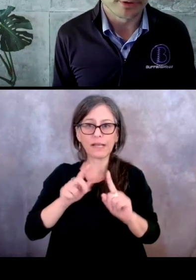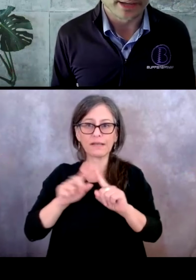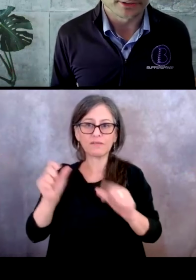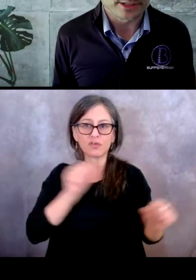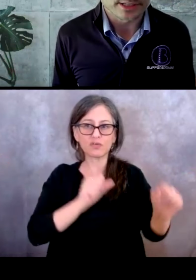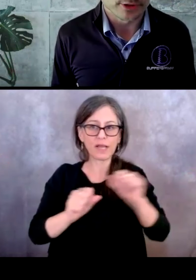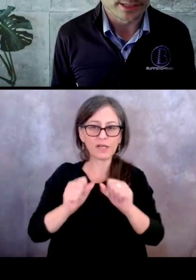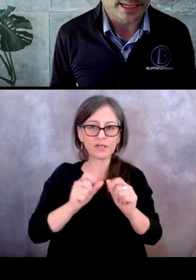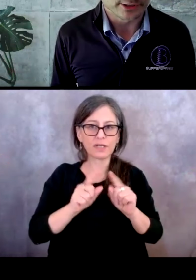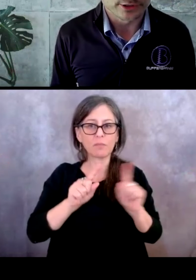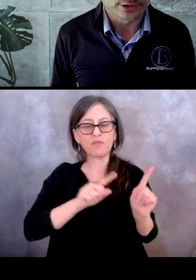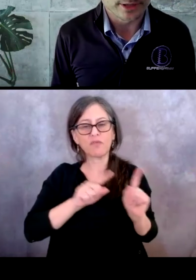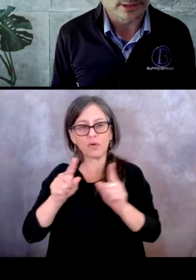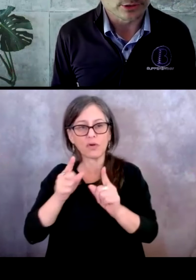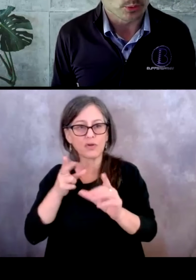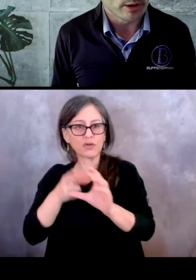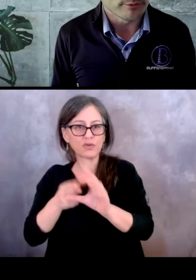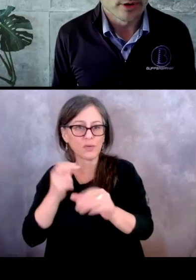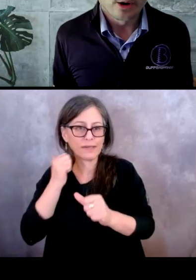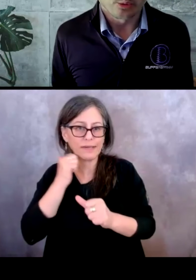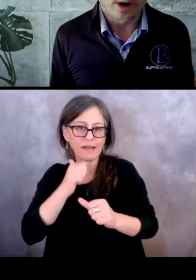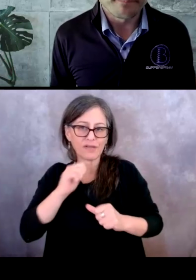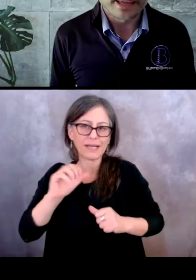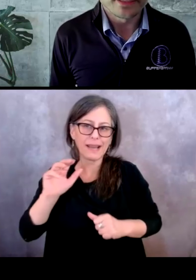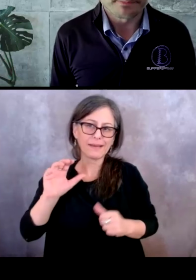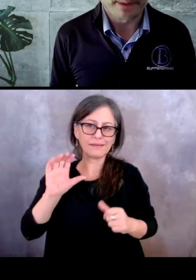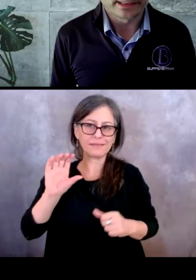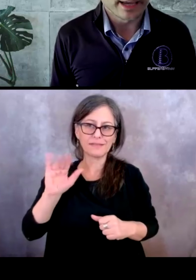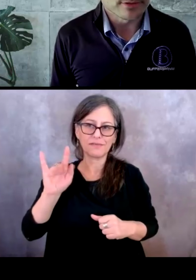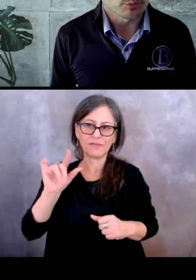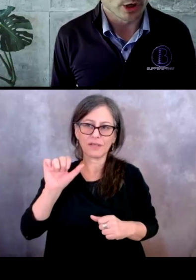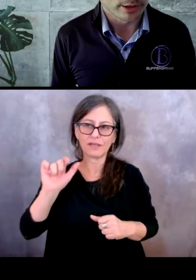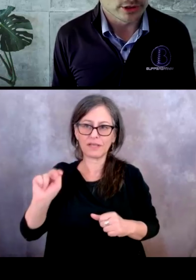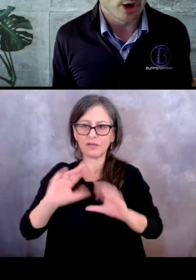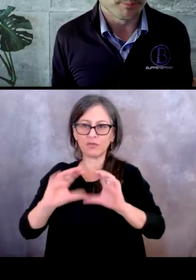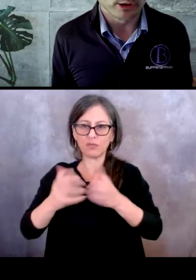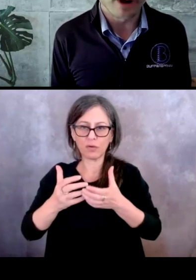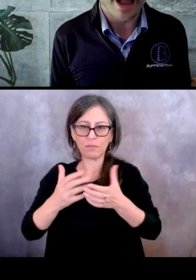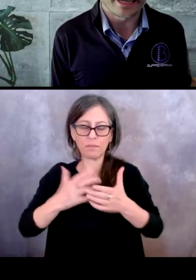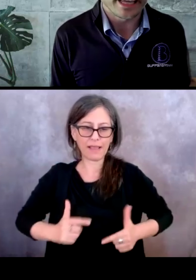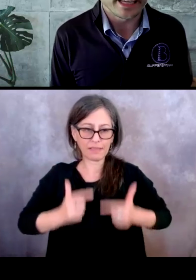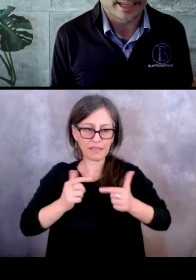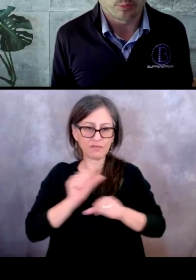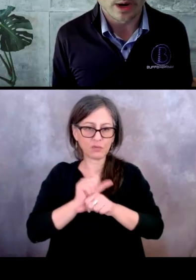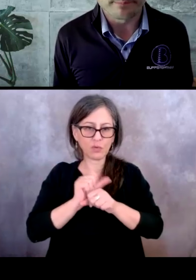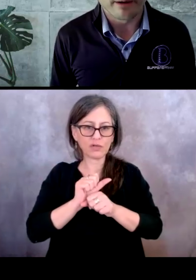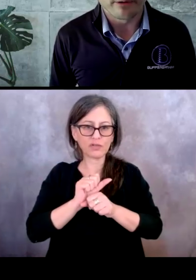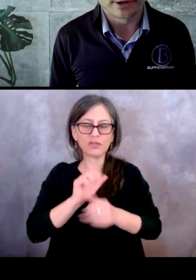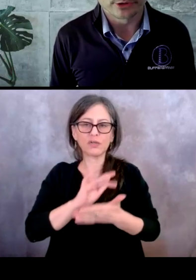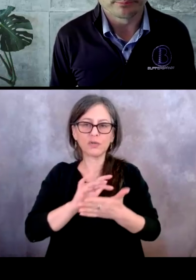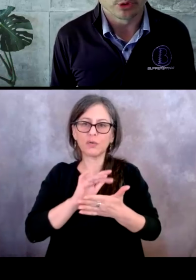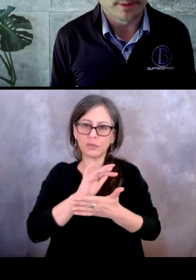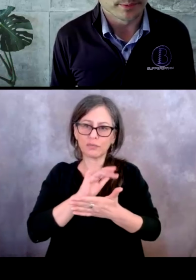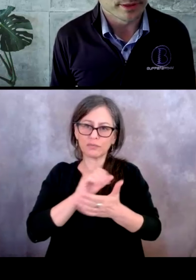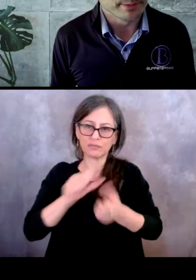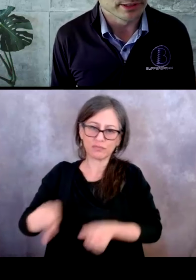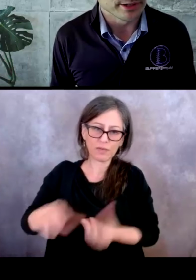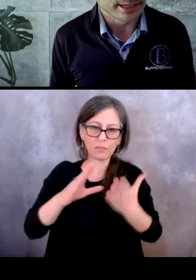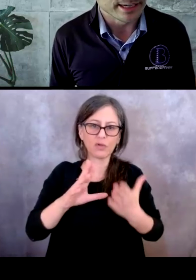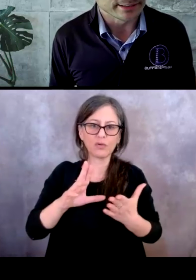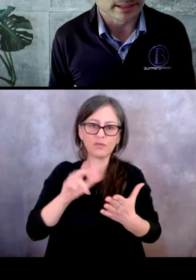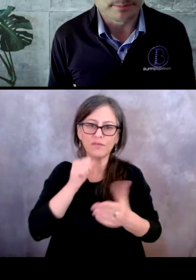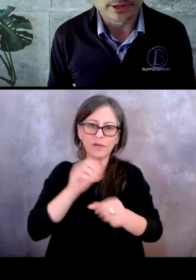before moving out to the civilian sector in 2012, where I made this my life's work to help eradicate and wipe out underemployment within